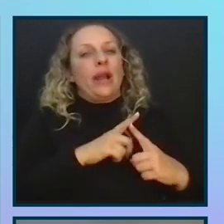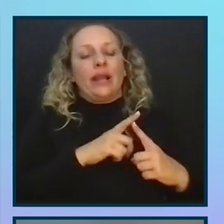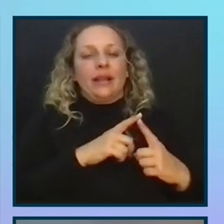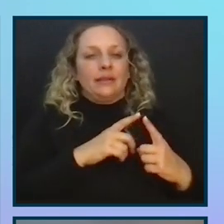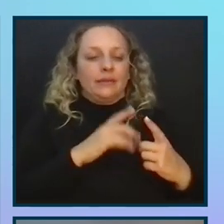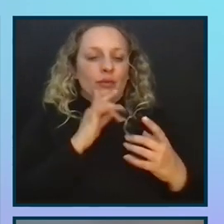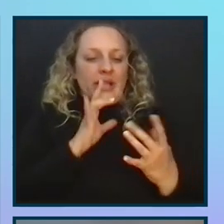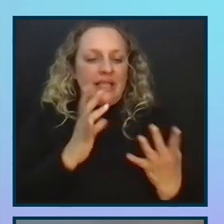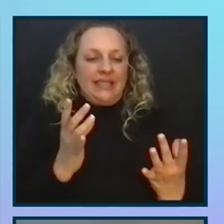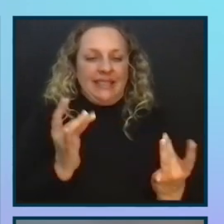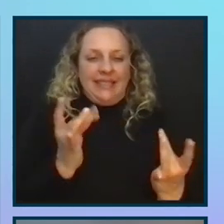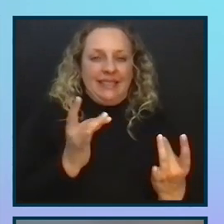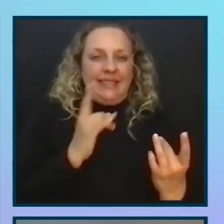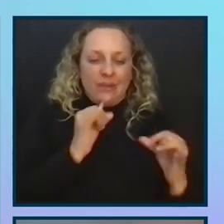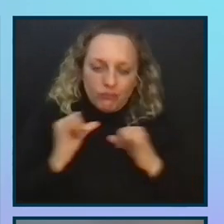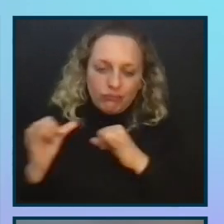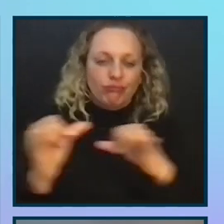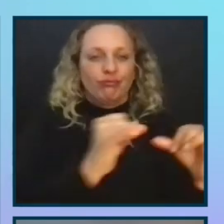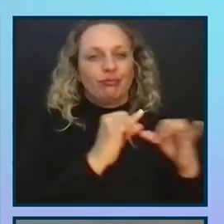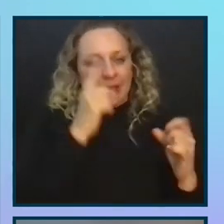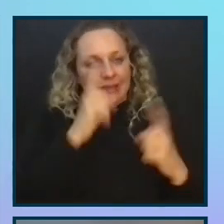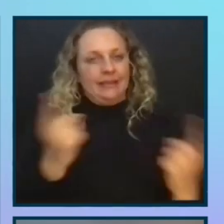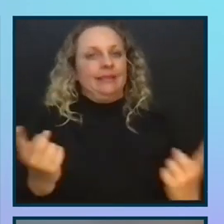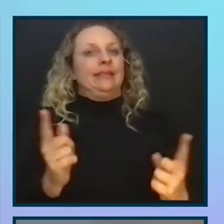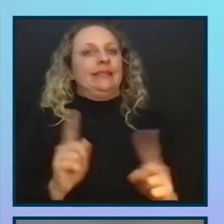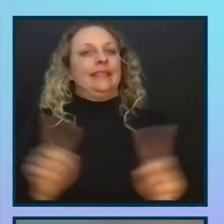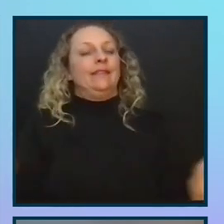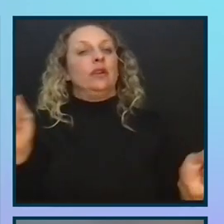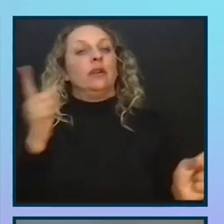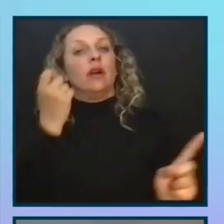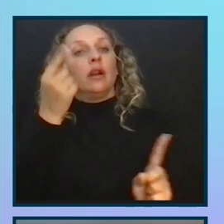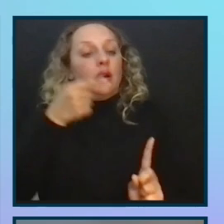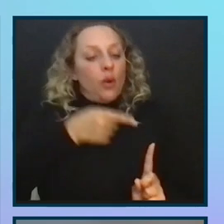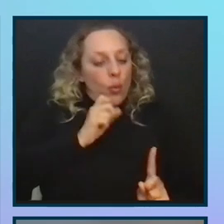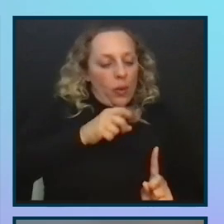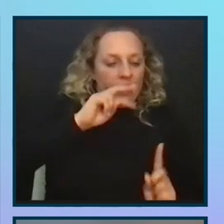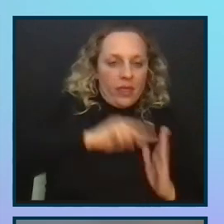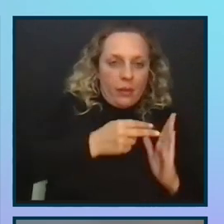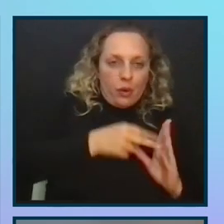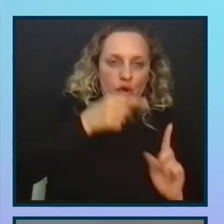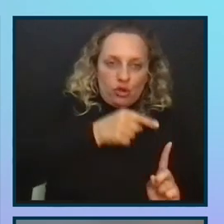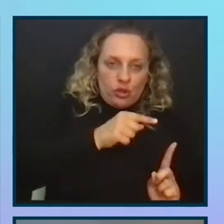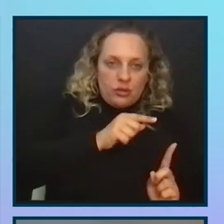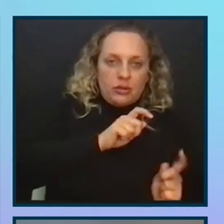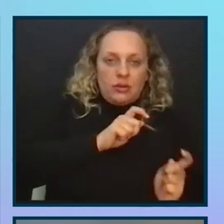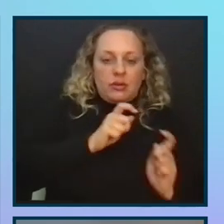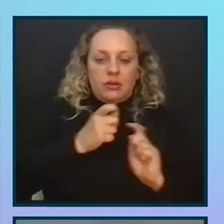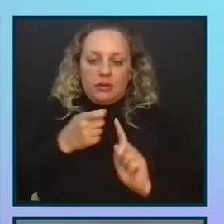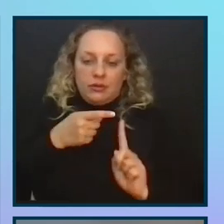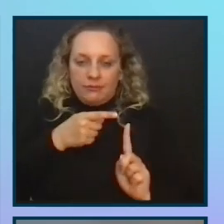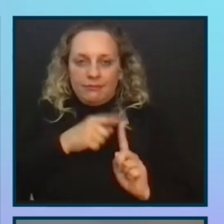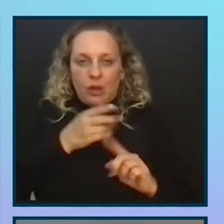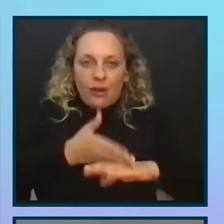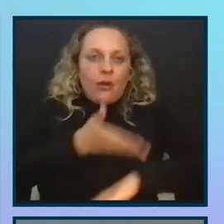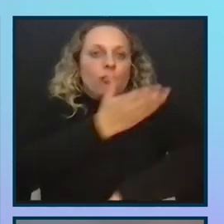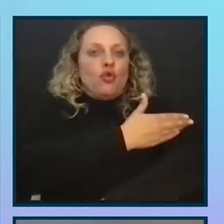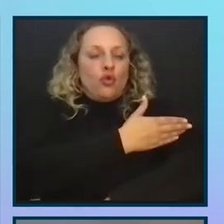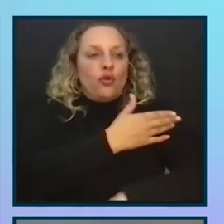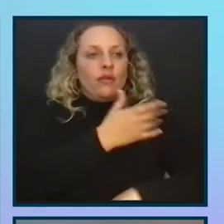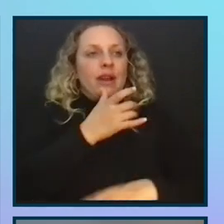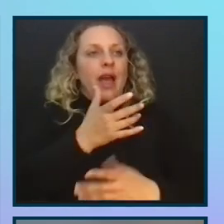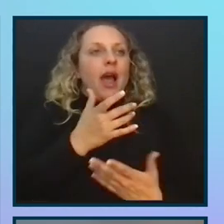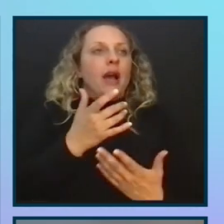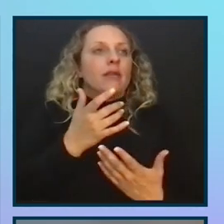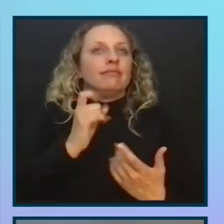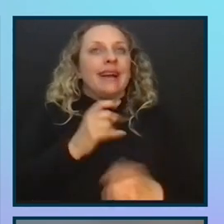spooky. We must remember that coming back to the intent to evolve and iterate but not cut corners for accessibility are